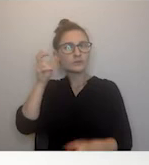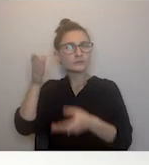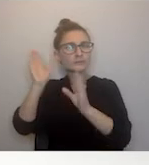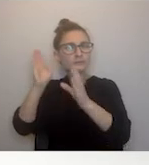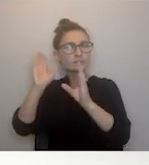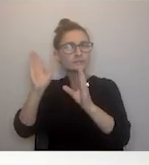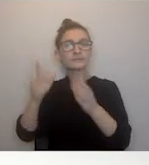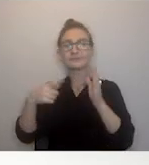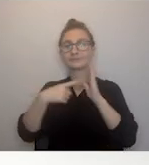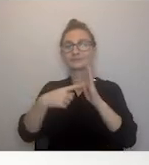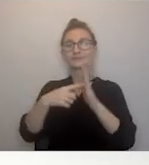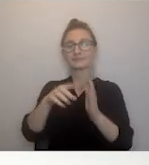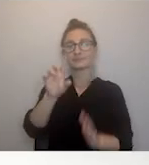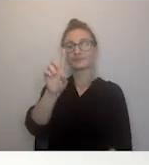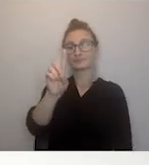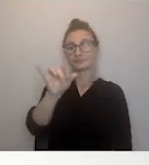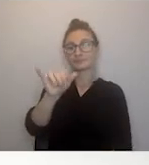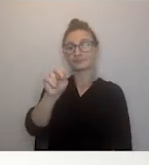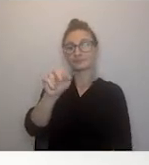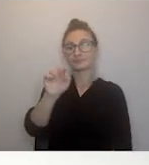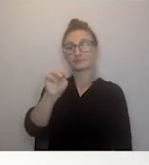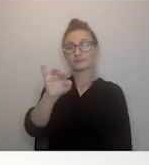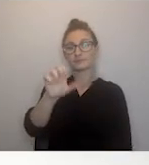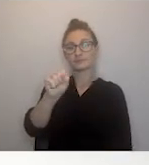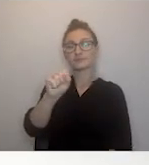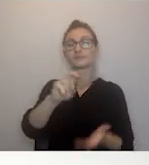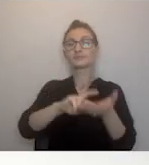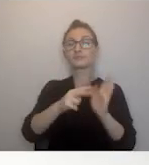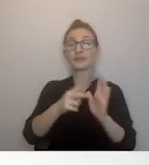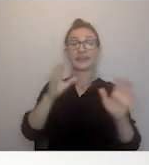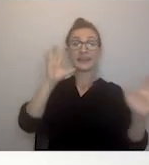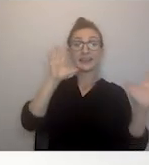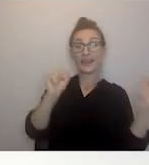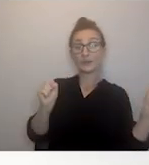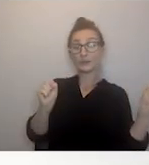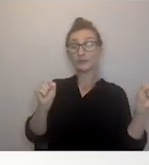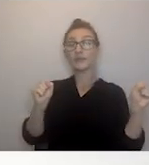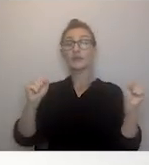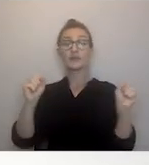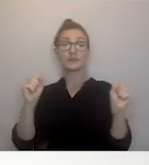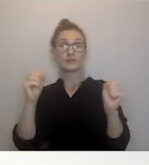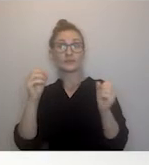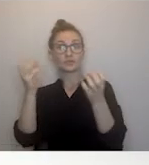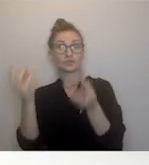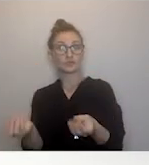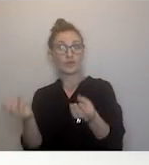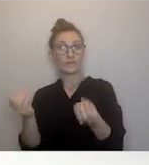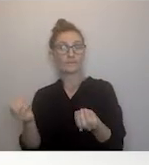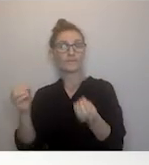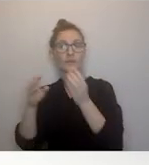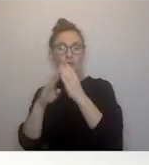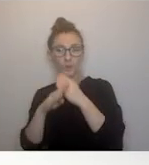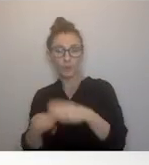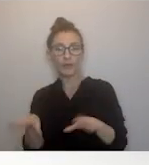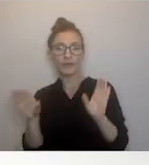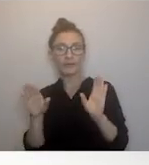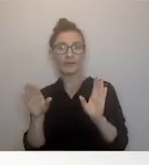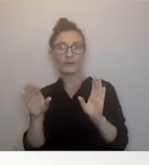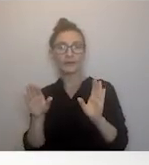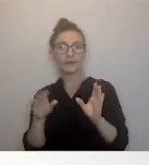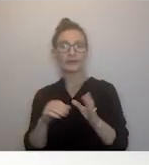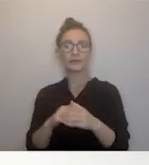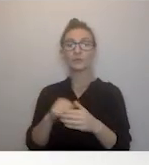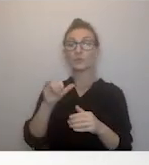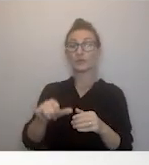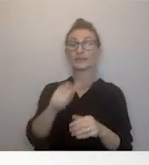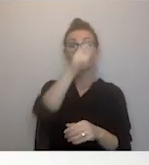to listen for. So things like dynamics, and you don't even need to call it dynamics. You can just say, when is the music loud? When is the music soft? And conductors